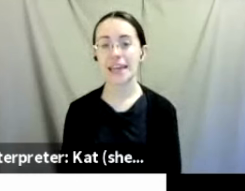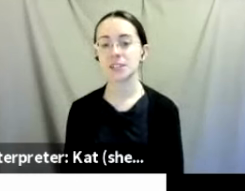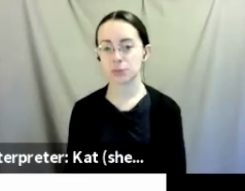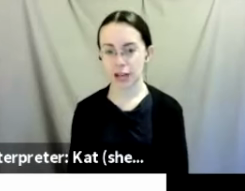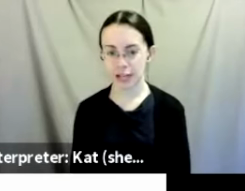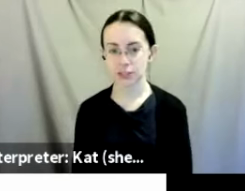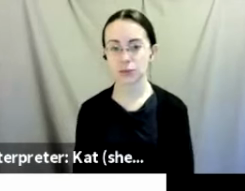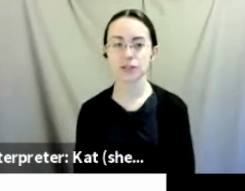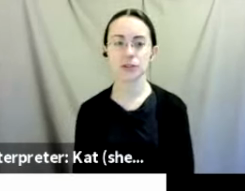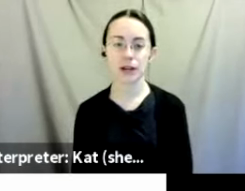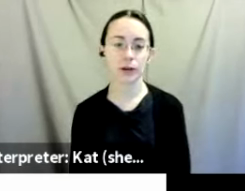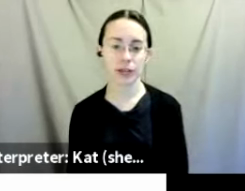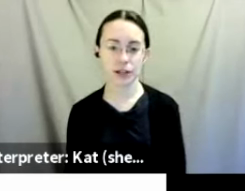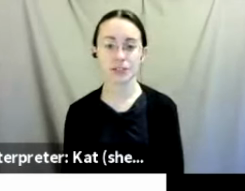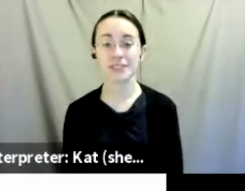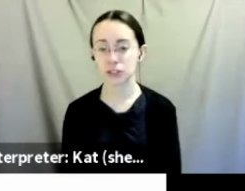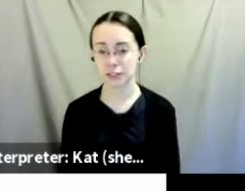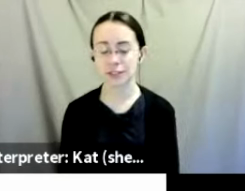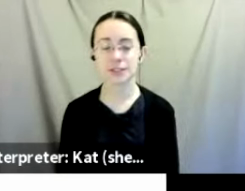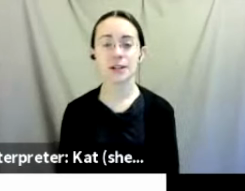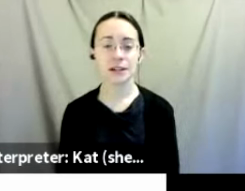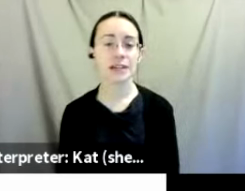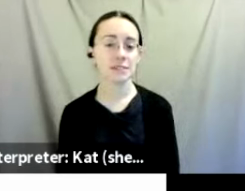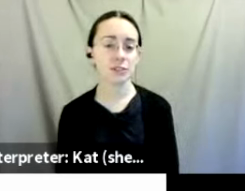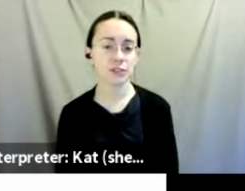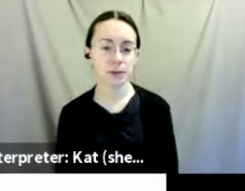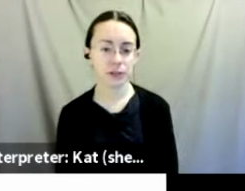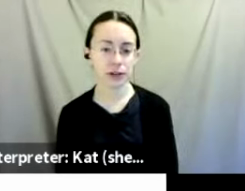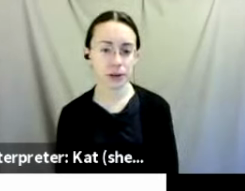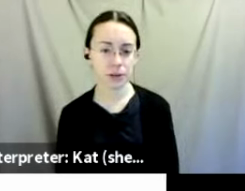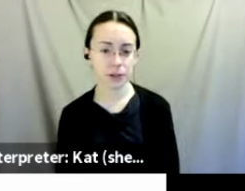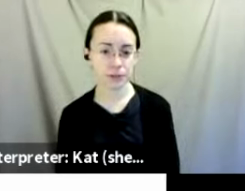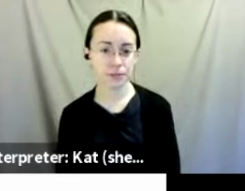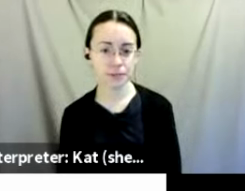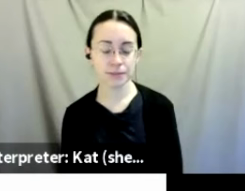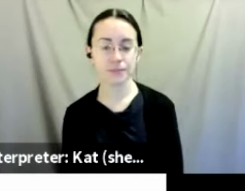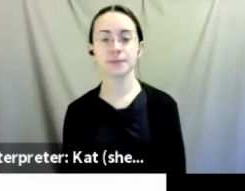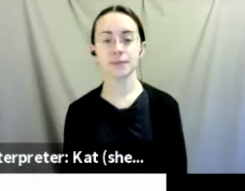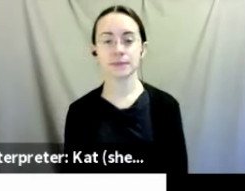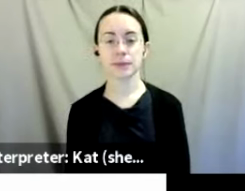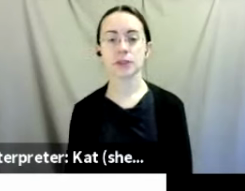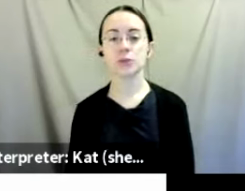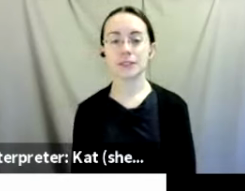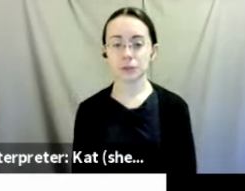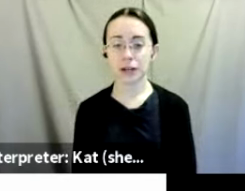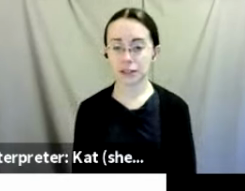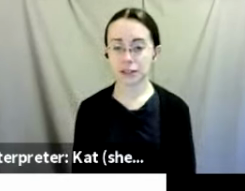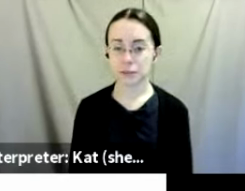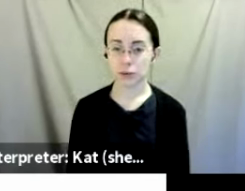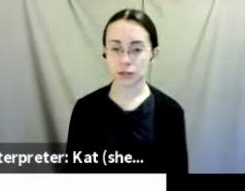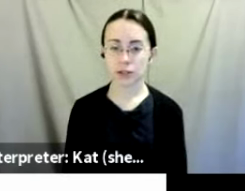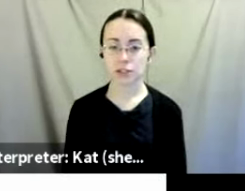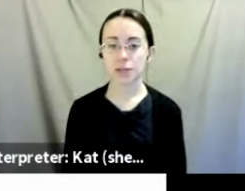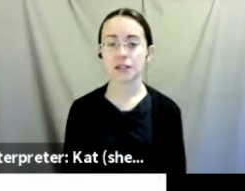understand it, and apply it to one's own healthcare decisions and decisions about their health. The reason why this